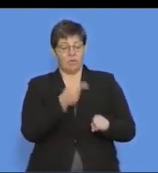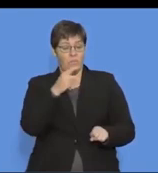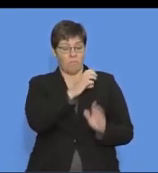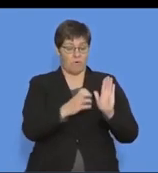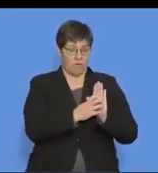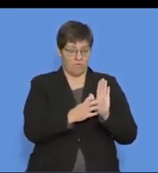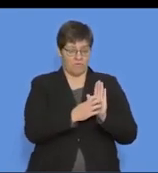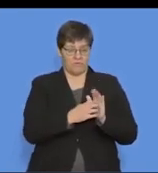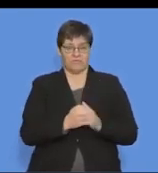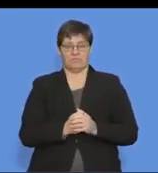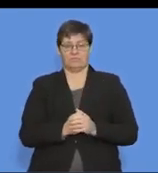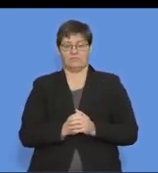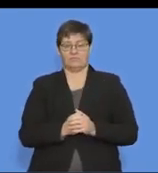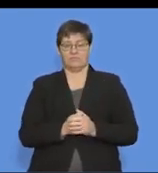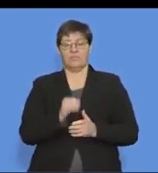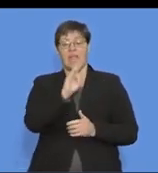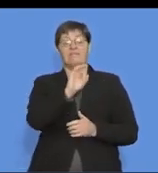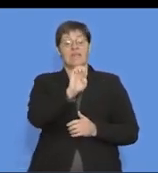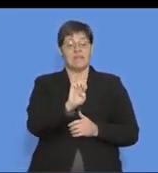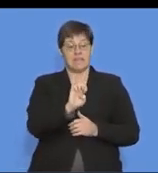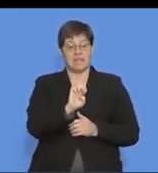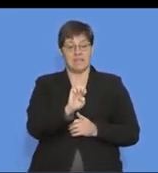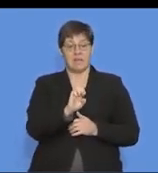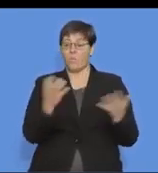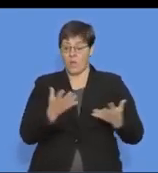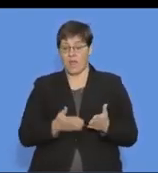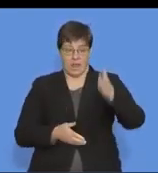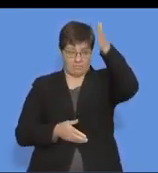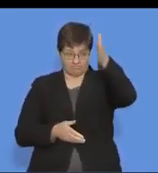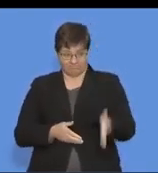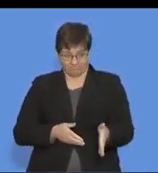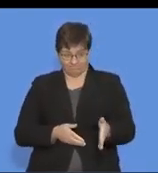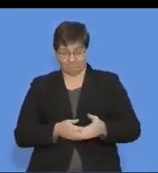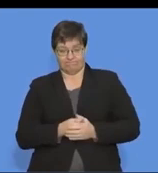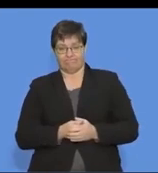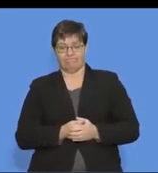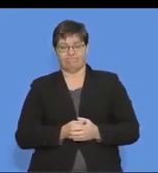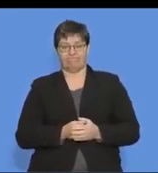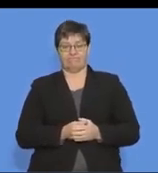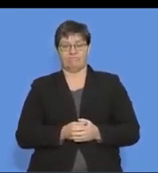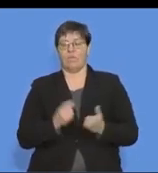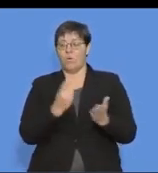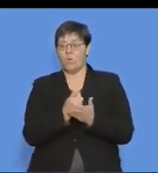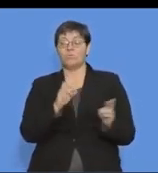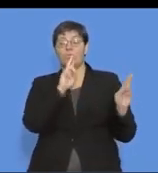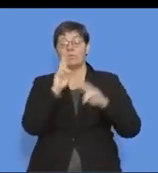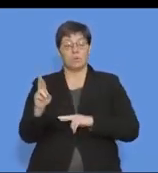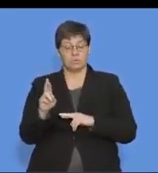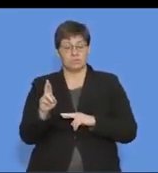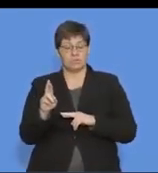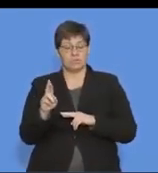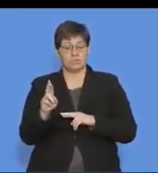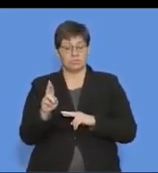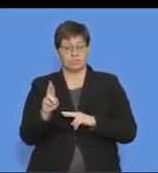graph that's given, the electrostatic force is given on the vertical axis. So always the response variable